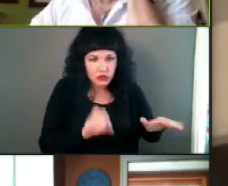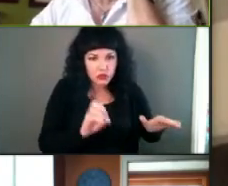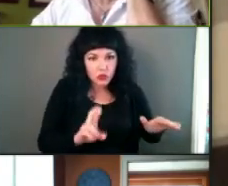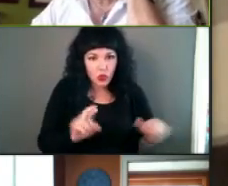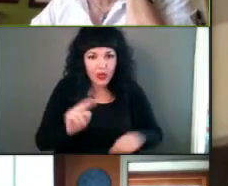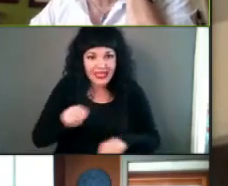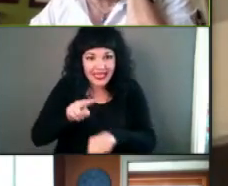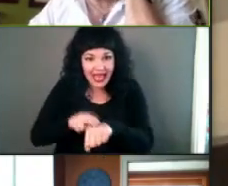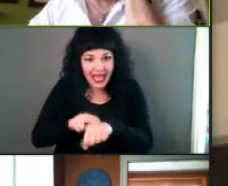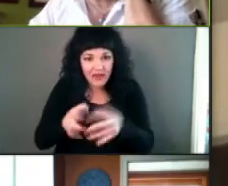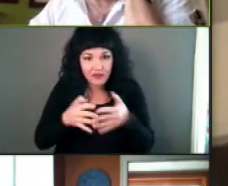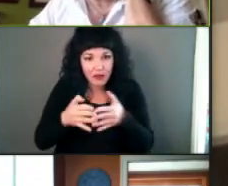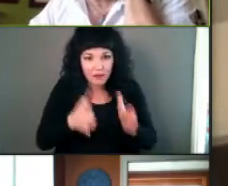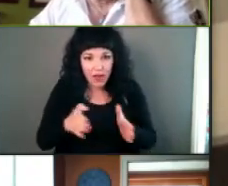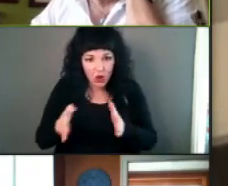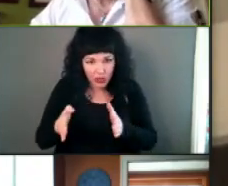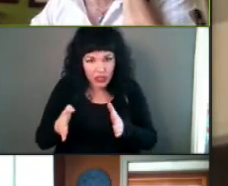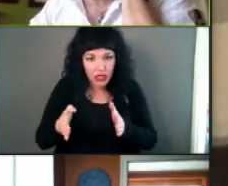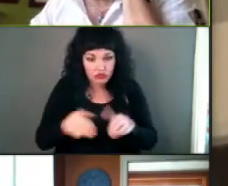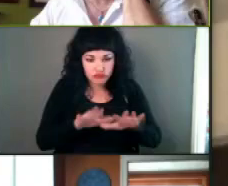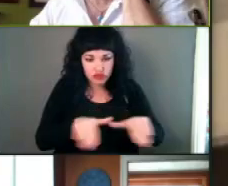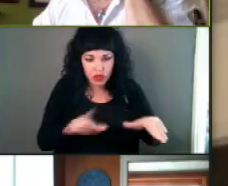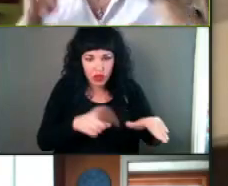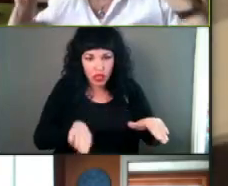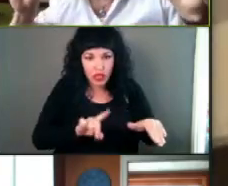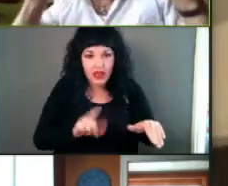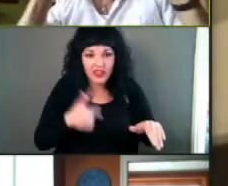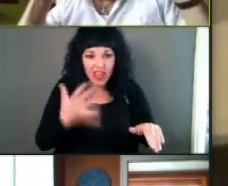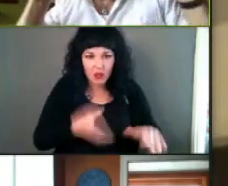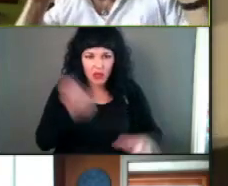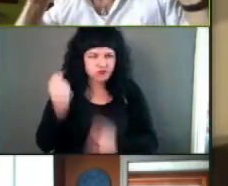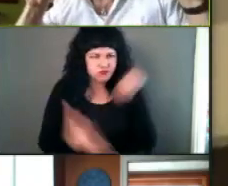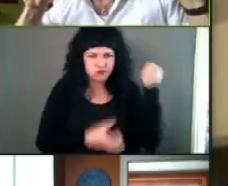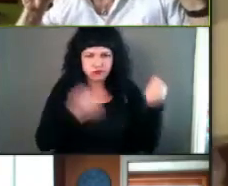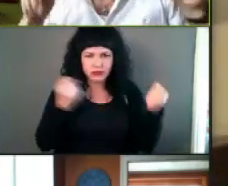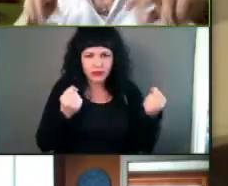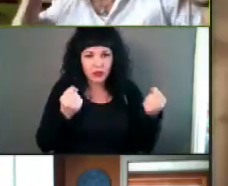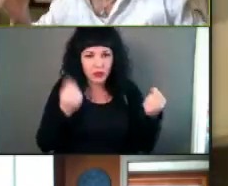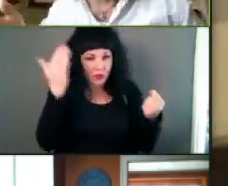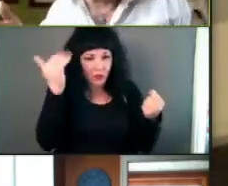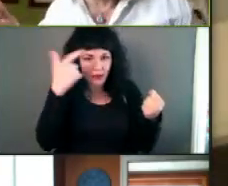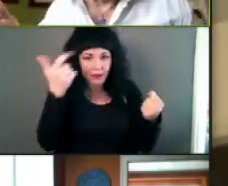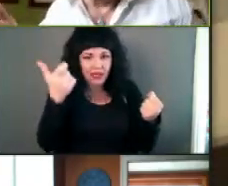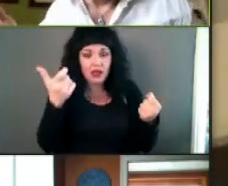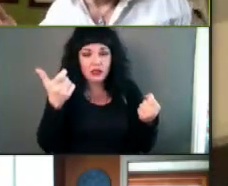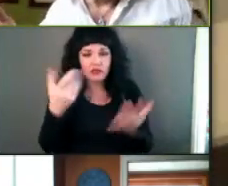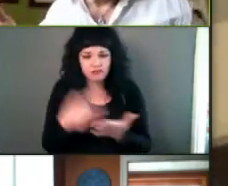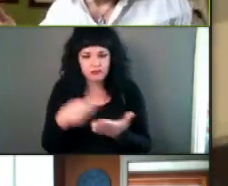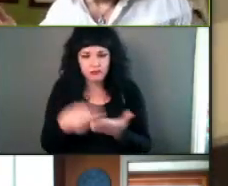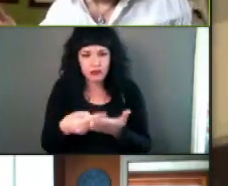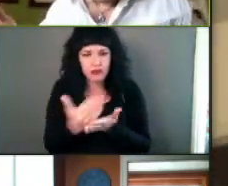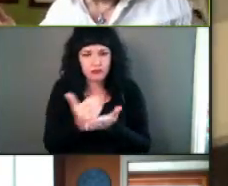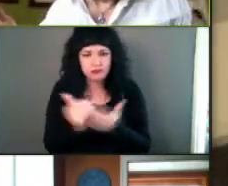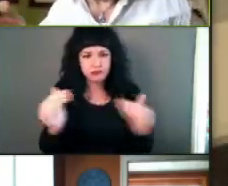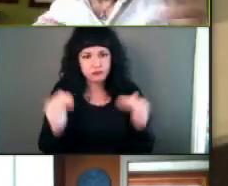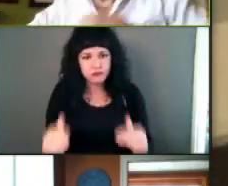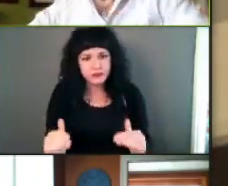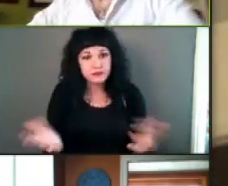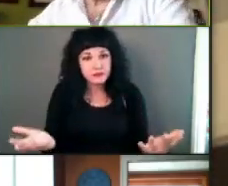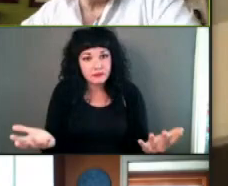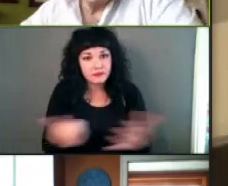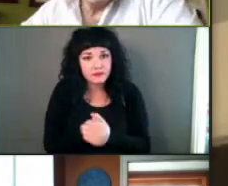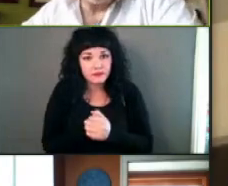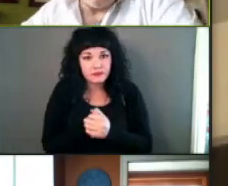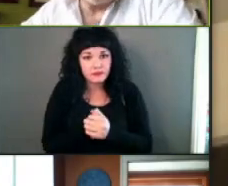primarily based on economic issues. And then let's put in quotations, really racial questions.